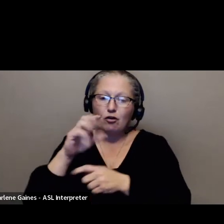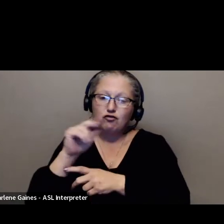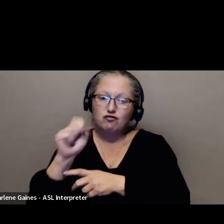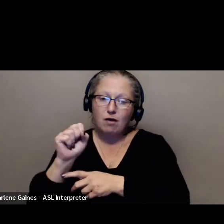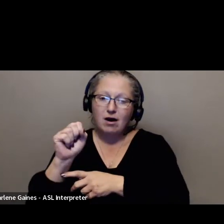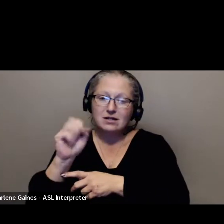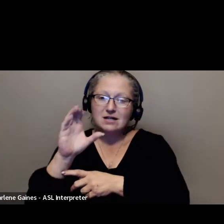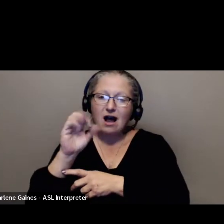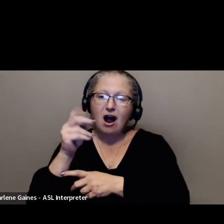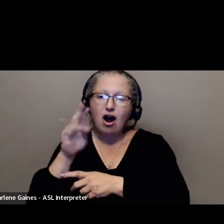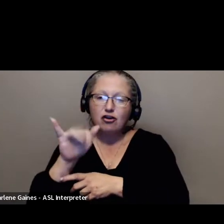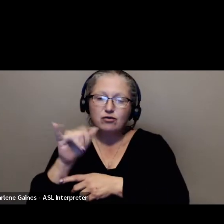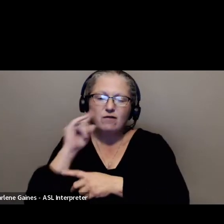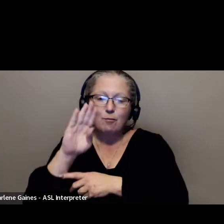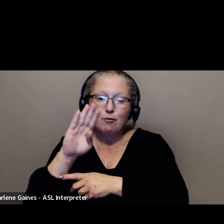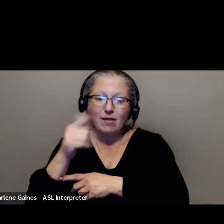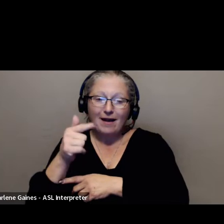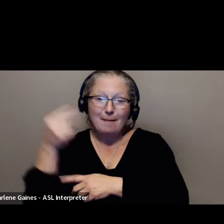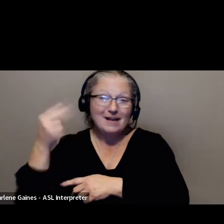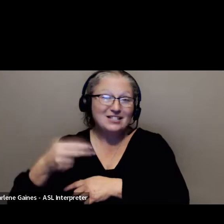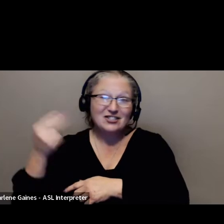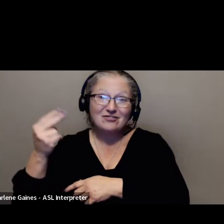Burlingame's history, so we're very, very proud of that.